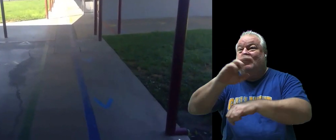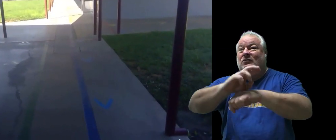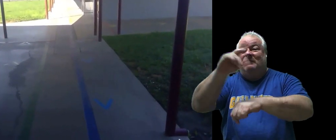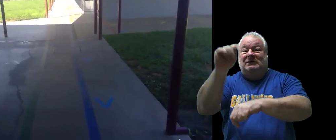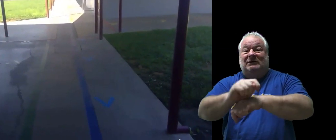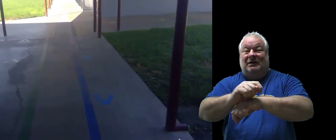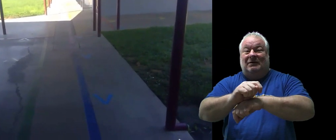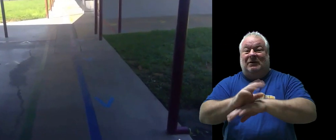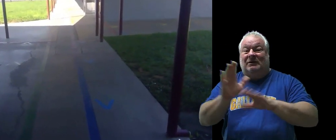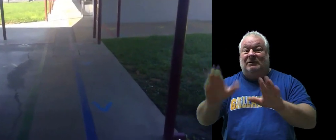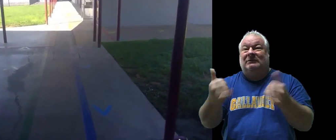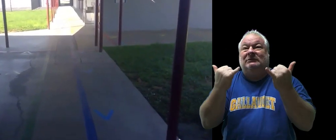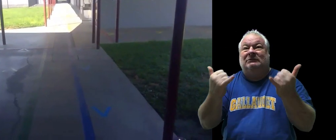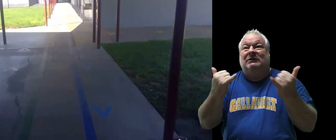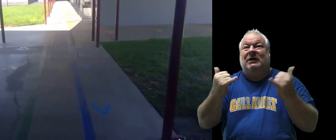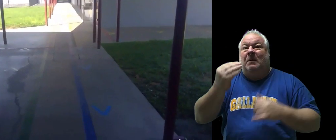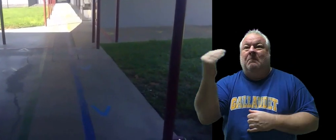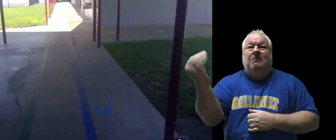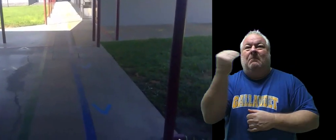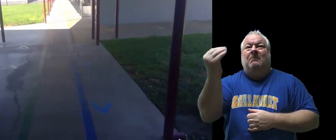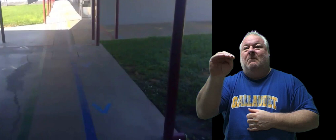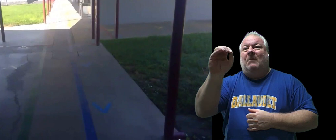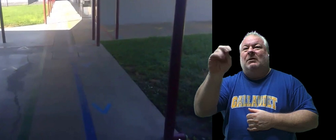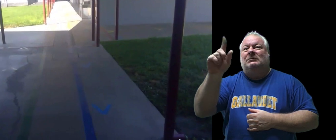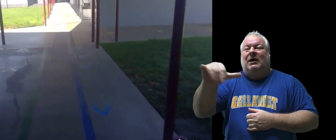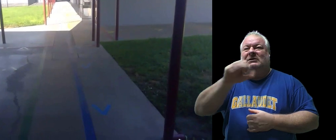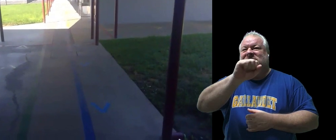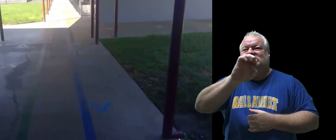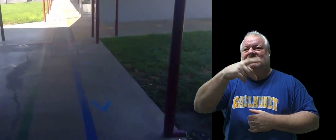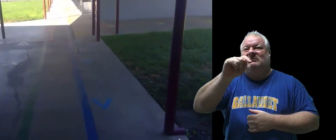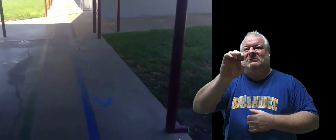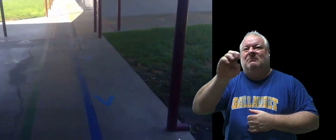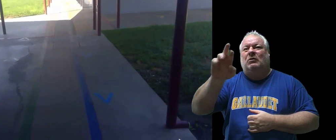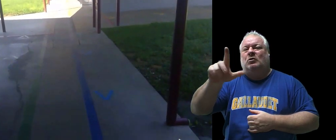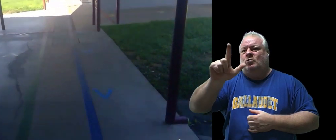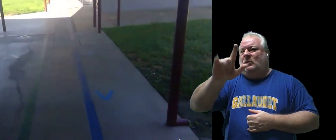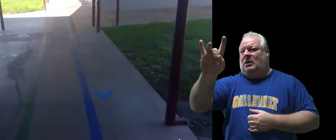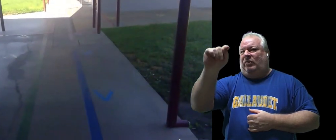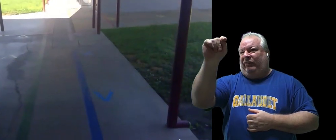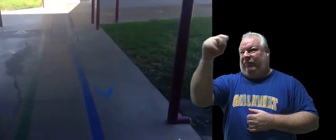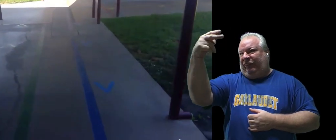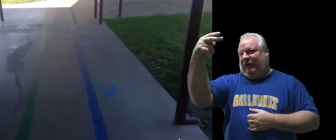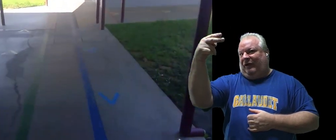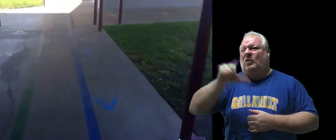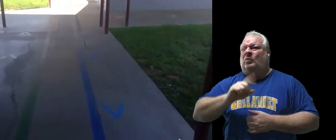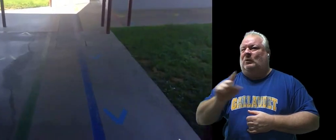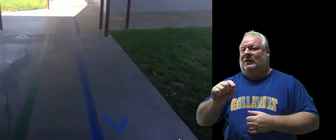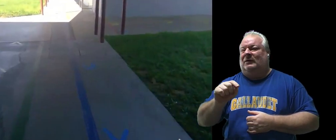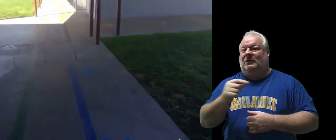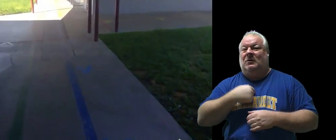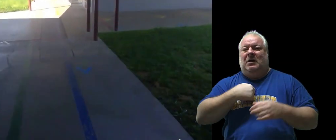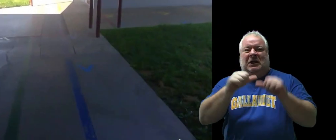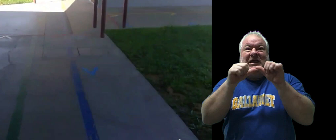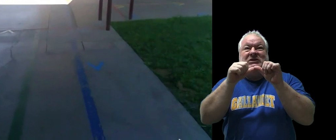Good morning, Raymond Temple. Today is Monday, September 28th. We are going to begin